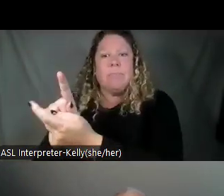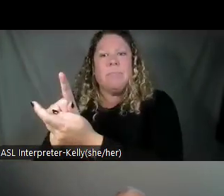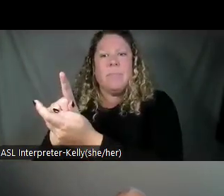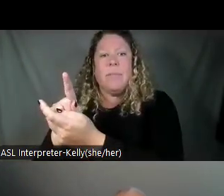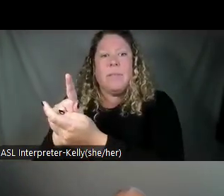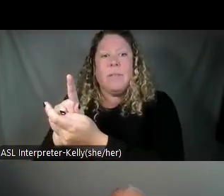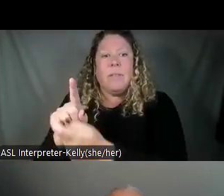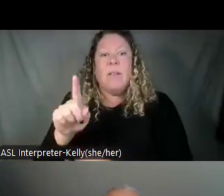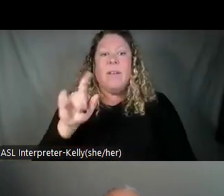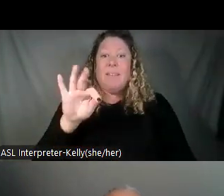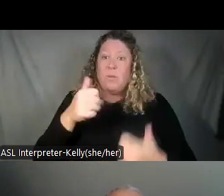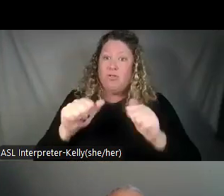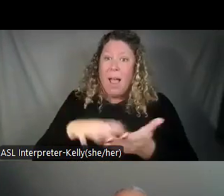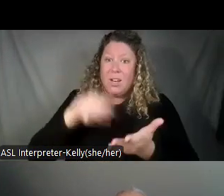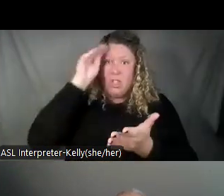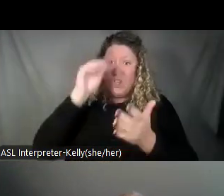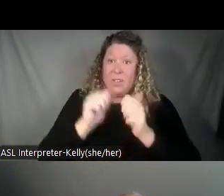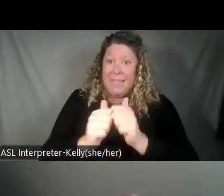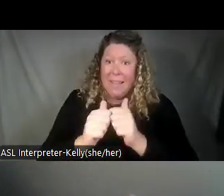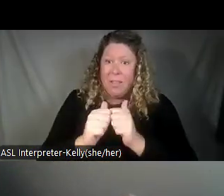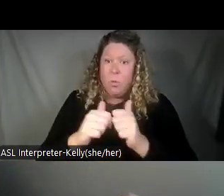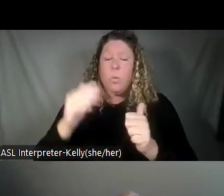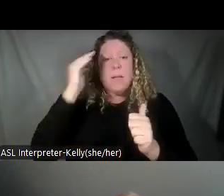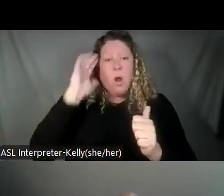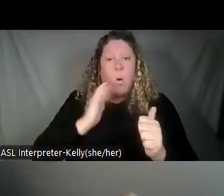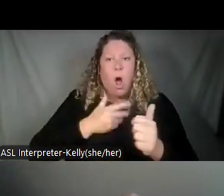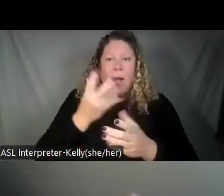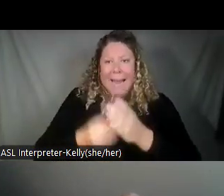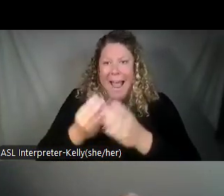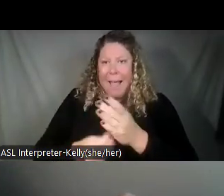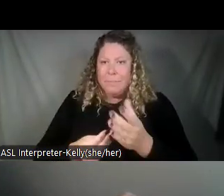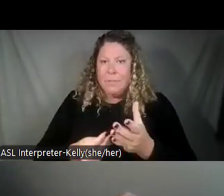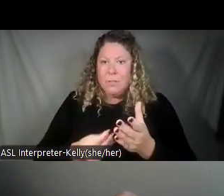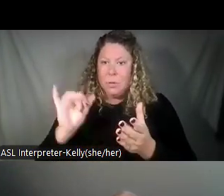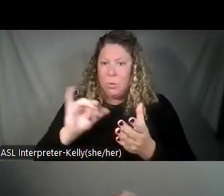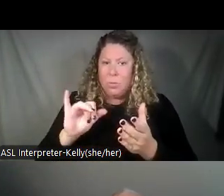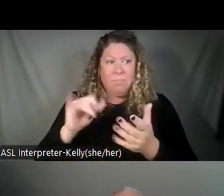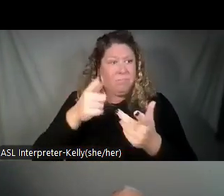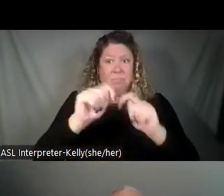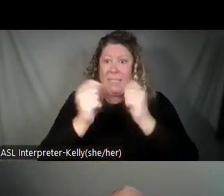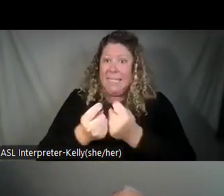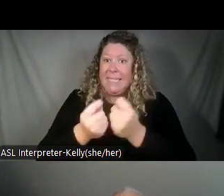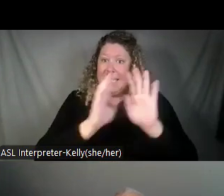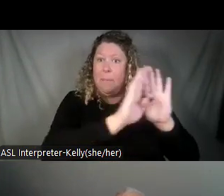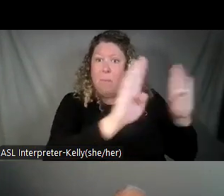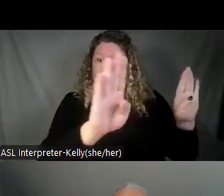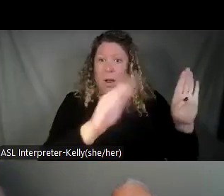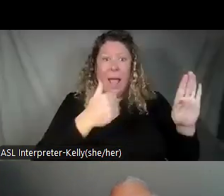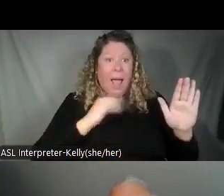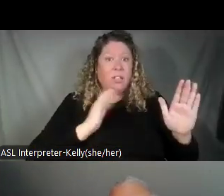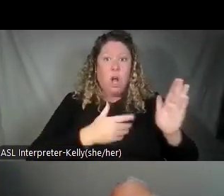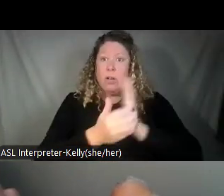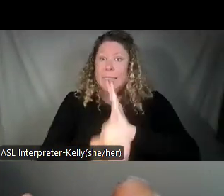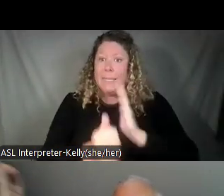together, we know where our gaps in learning are because it's there on a team board that has the skill inventory. And it's not